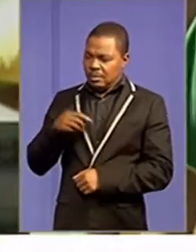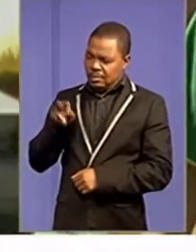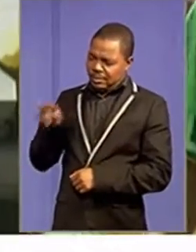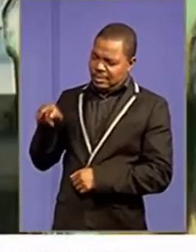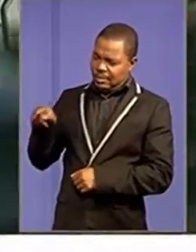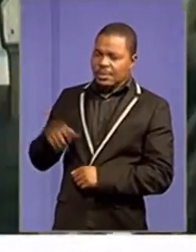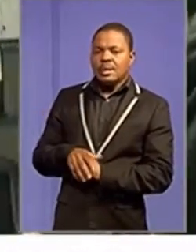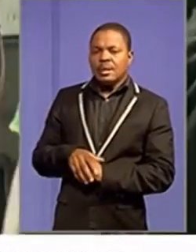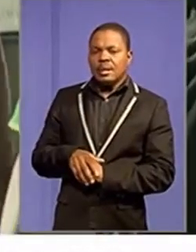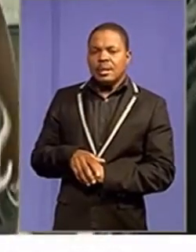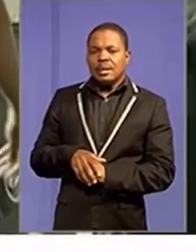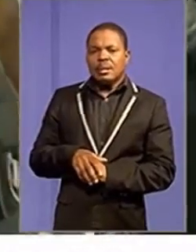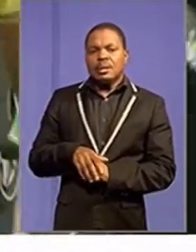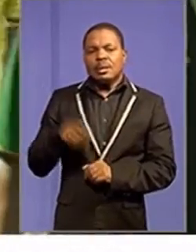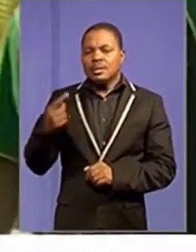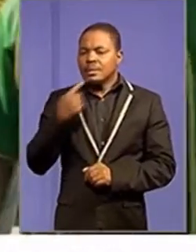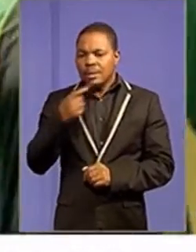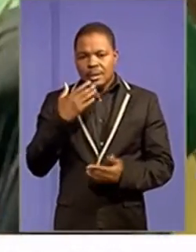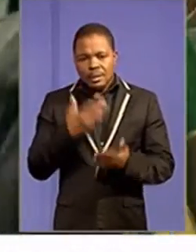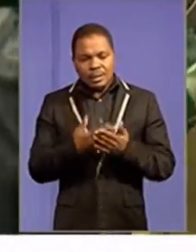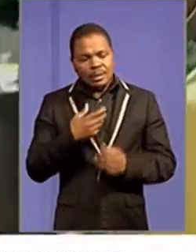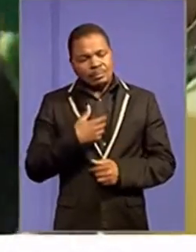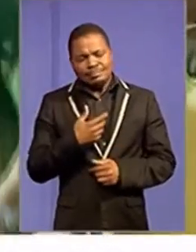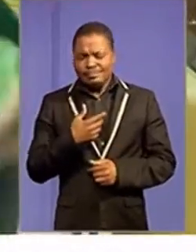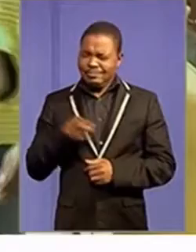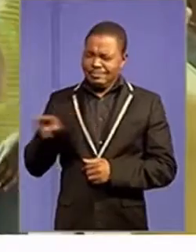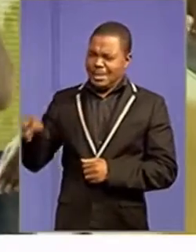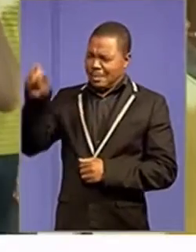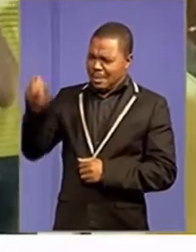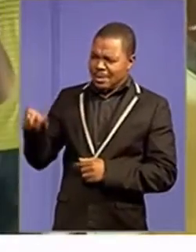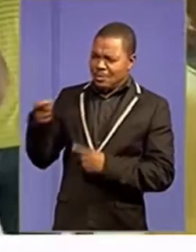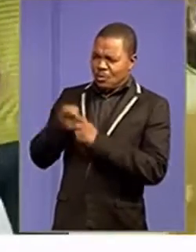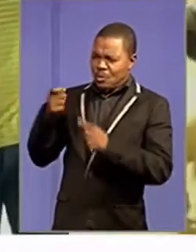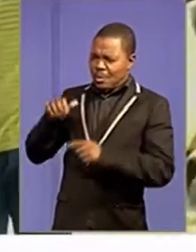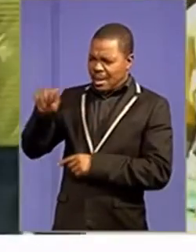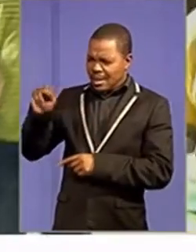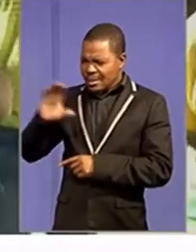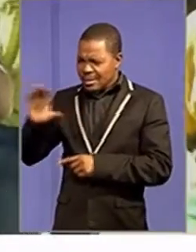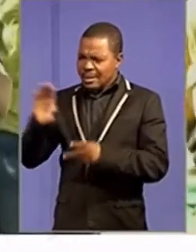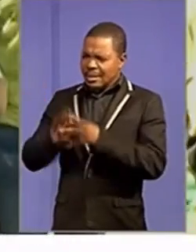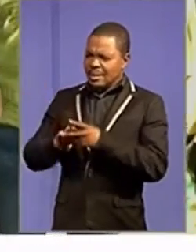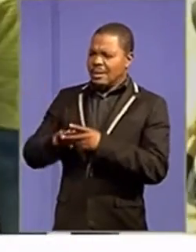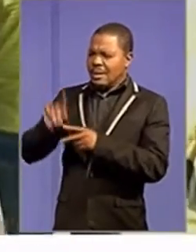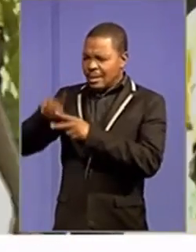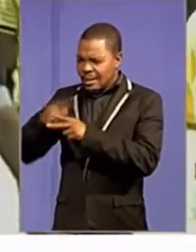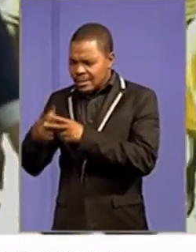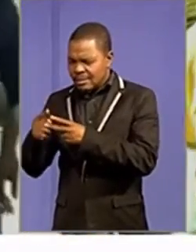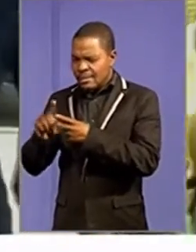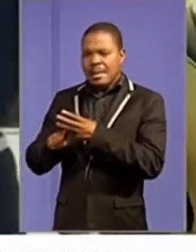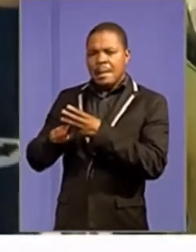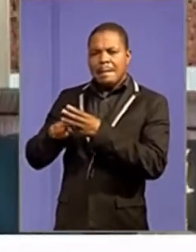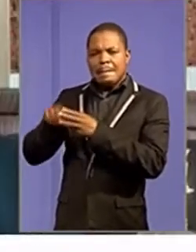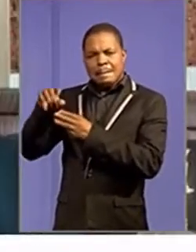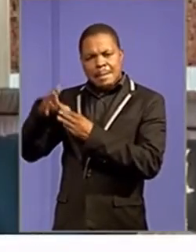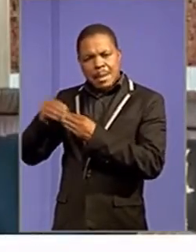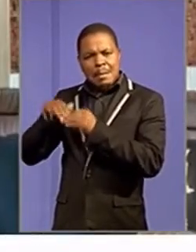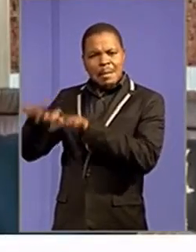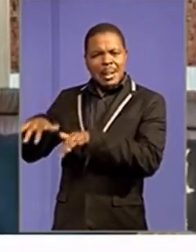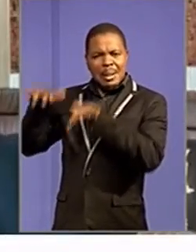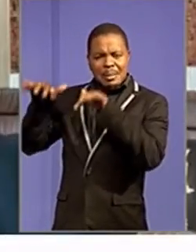of a senior member of the ruling party, a senior member of parliament, a senior member of the executive,